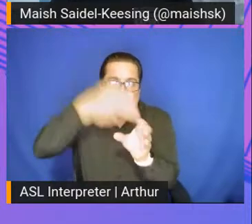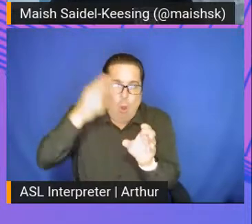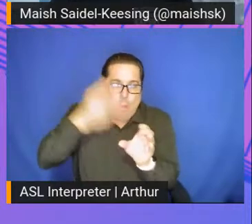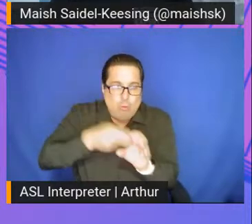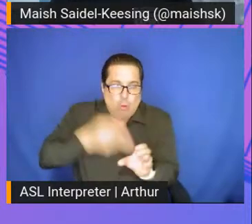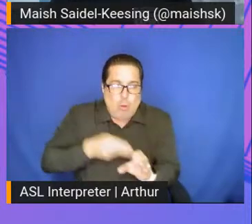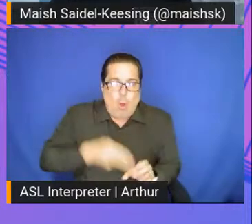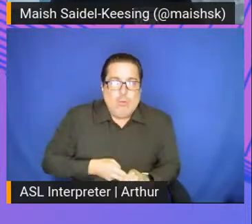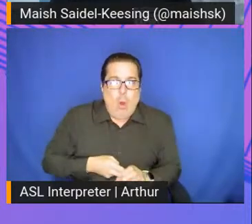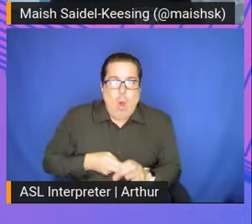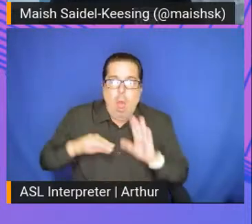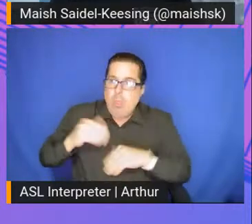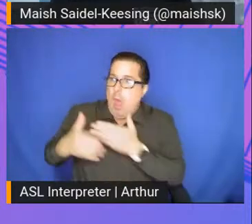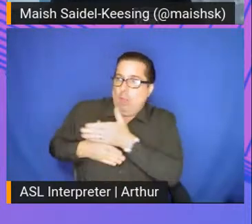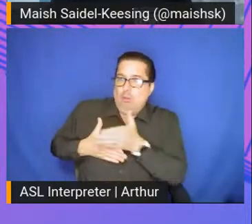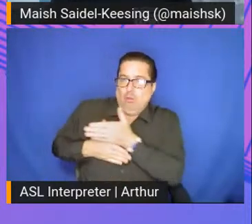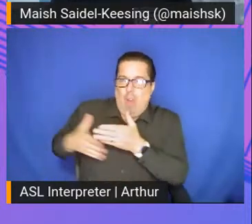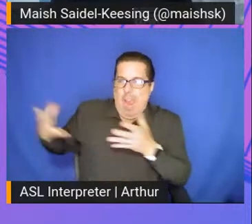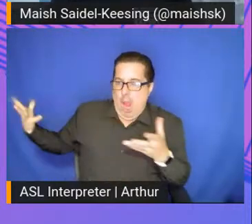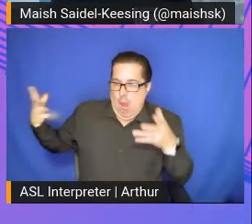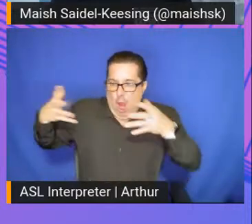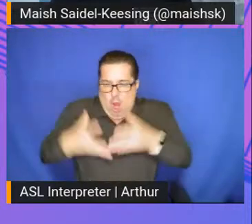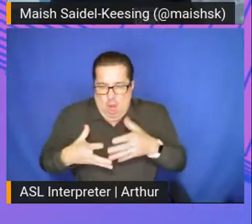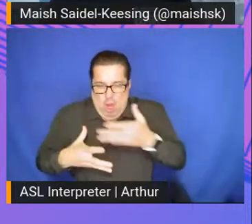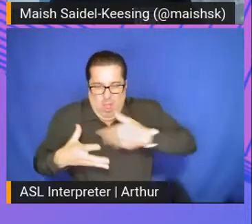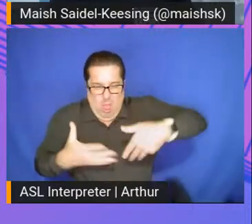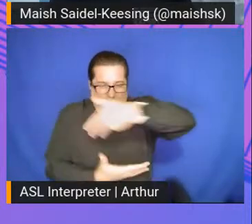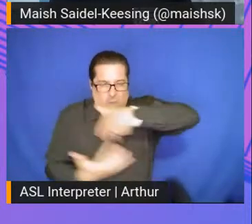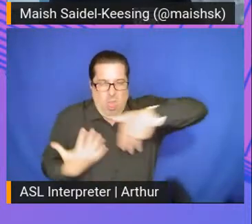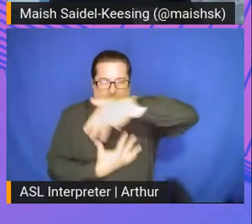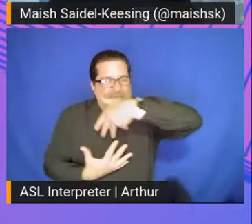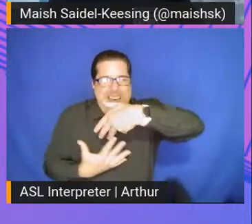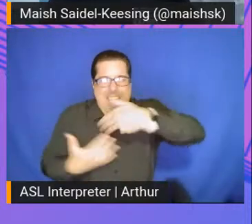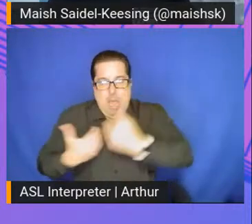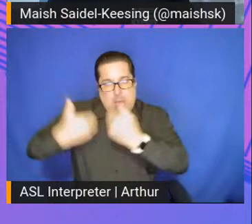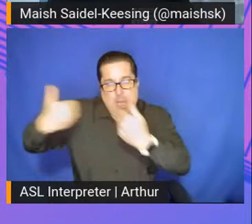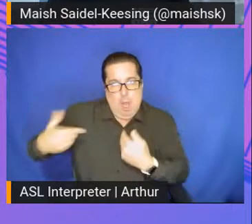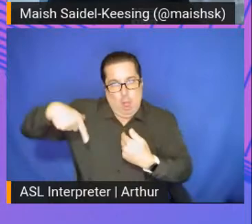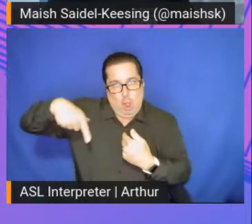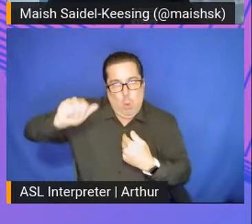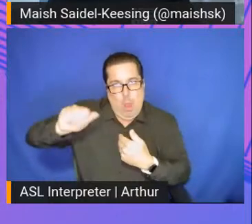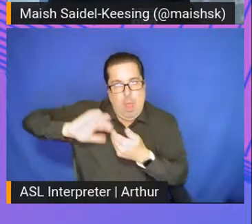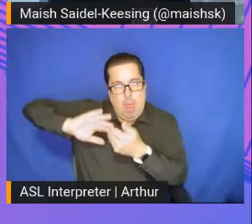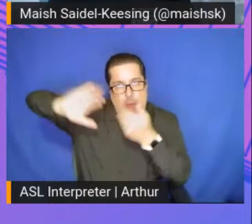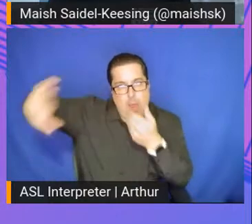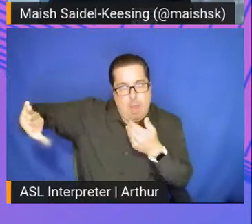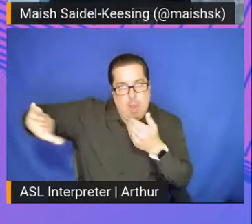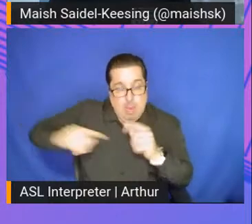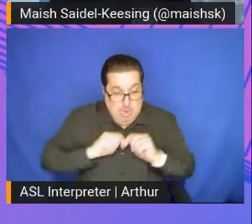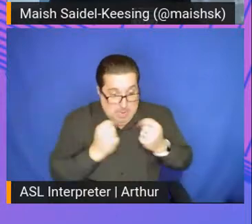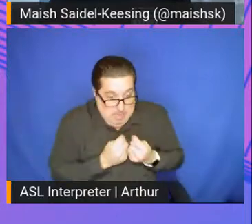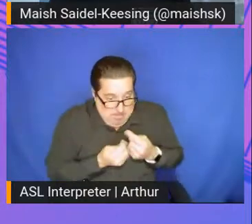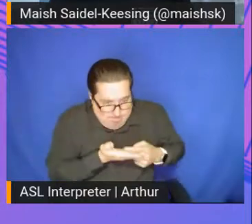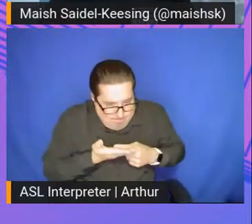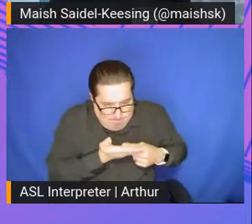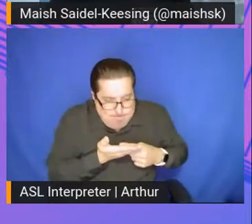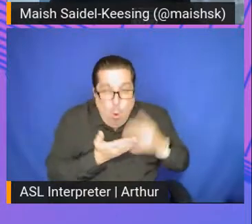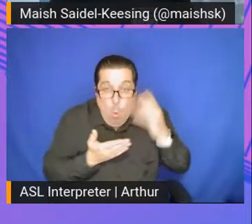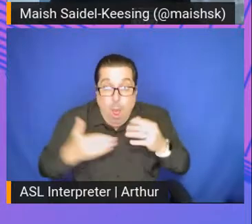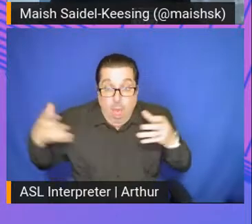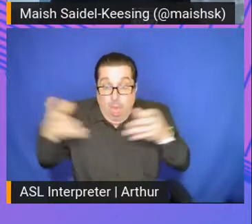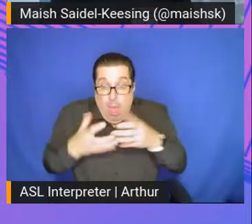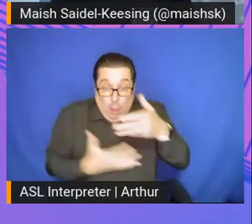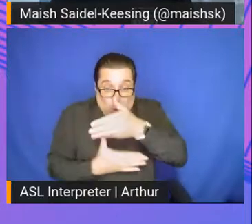that single shared bottleneck that we found. But the other thing we did, which you